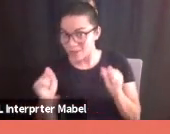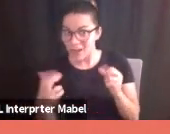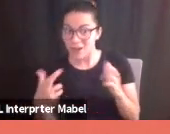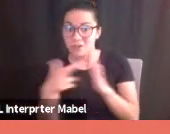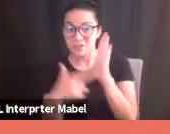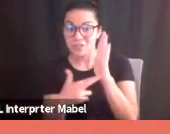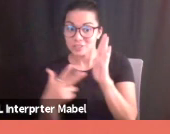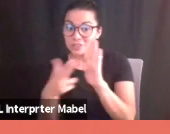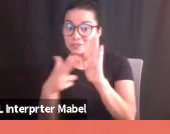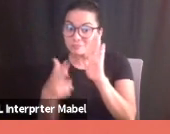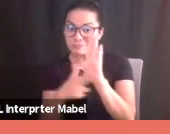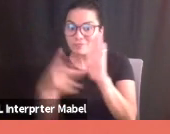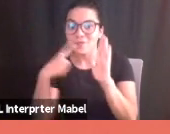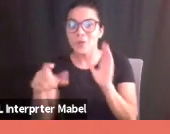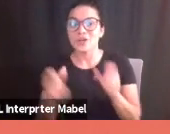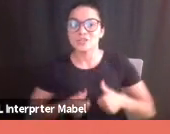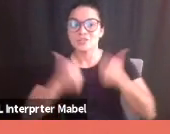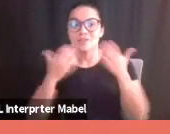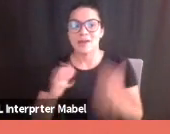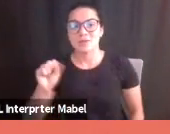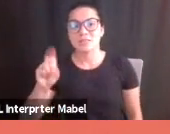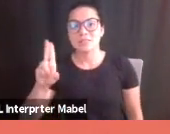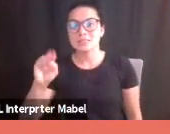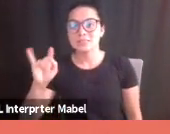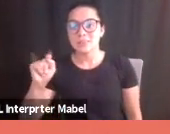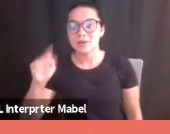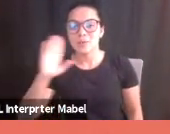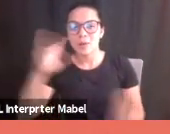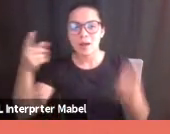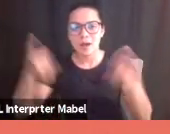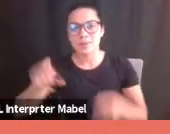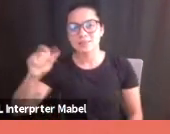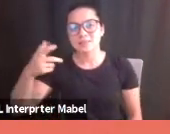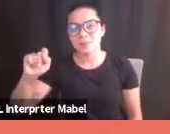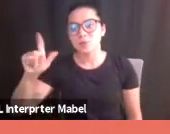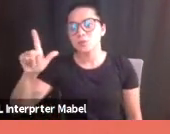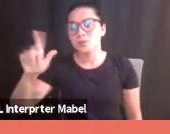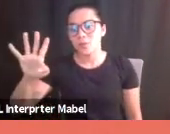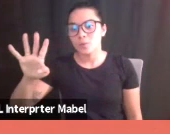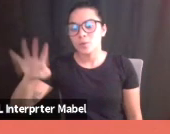Summit, which is happening on September 24th. 25th and 26th. You can go to